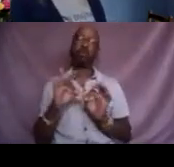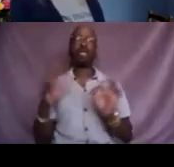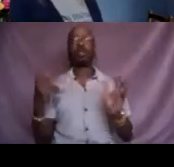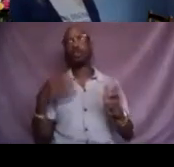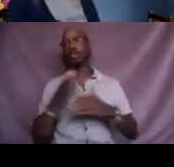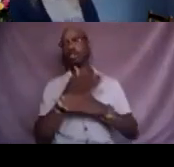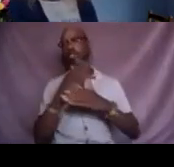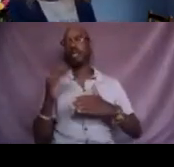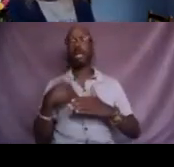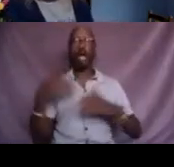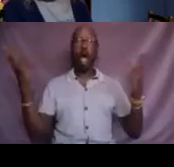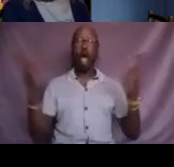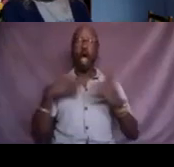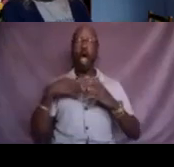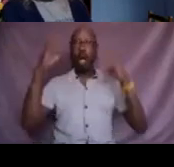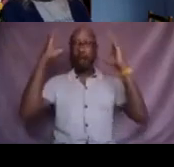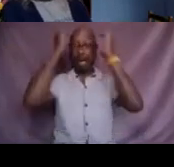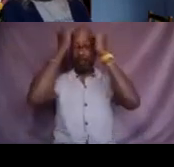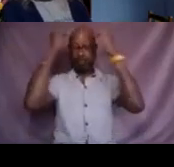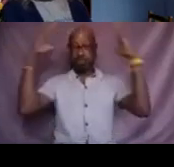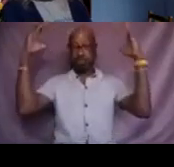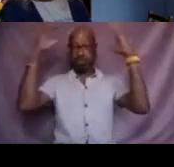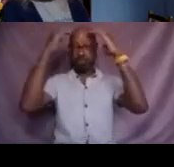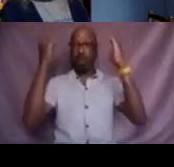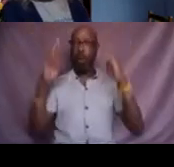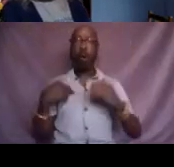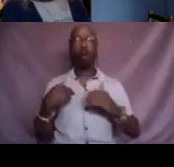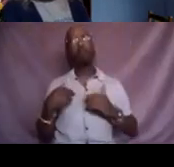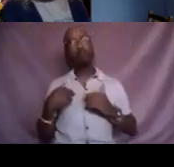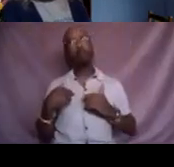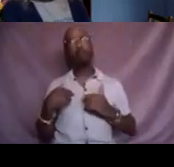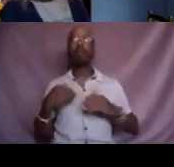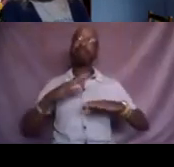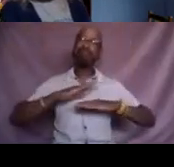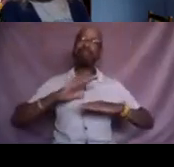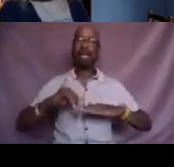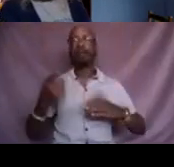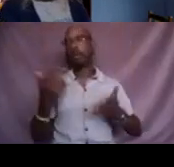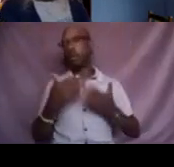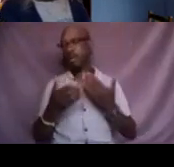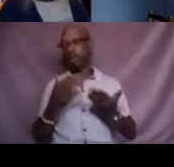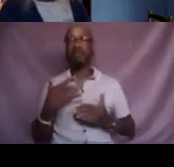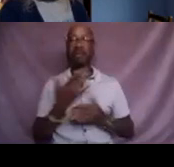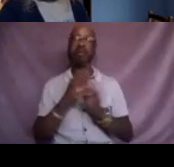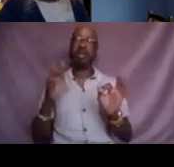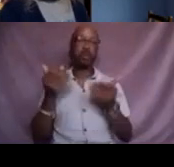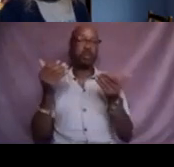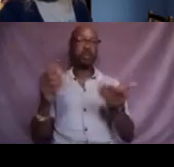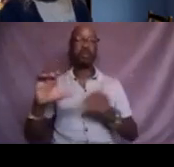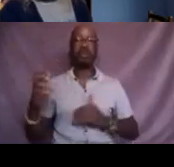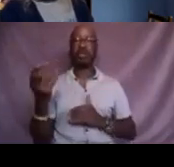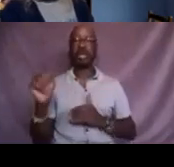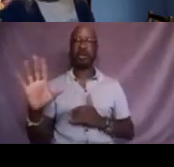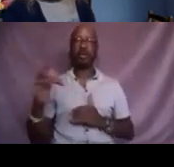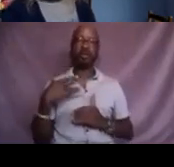mind blowing, I thought of this in a brand new way, type of, if you have any moments like that. Feel free to share any lingering, deeper questions, ones that don't